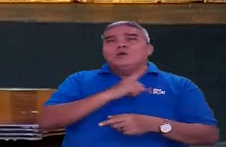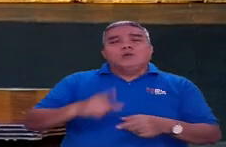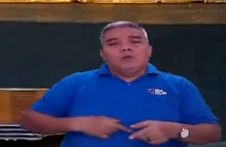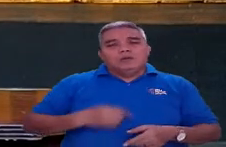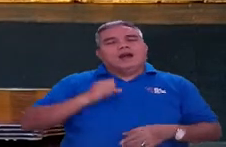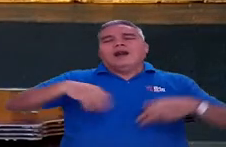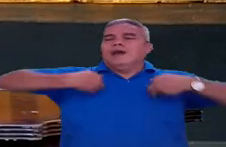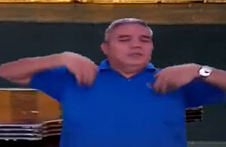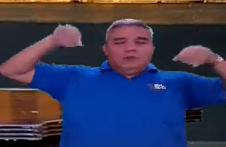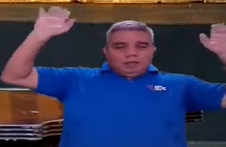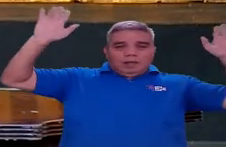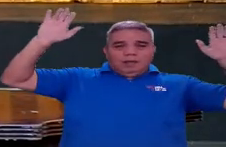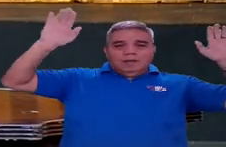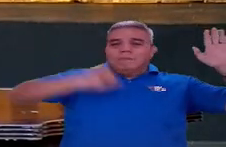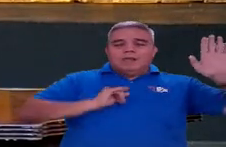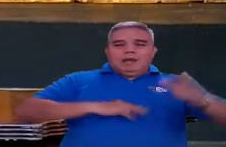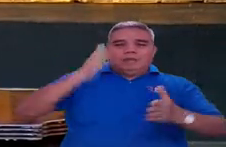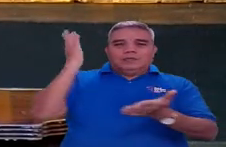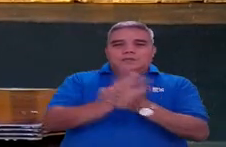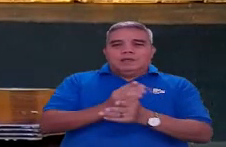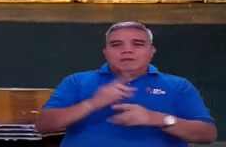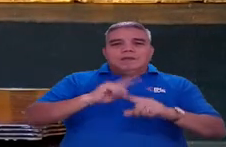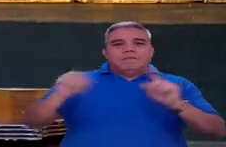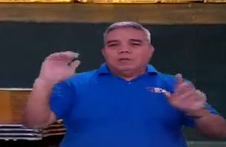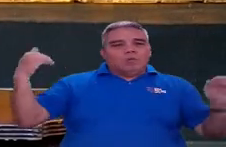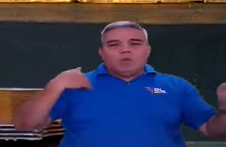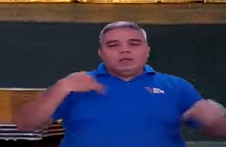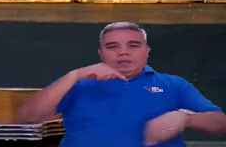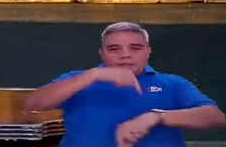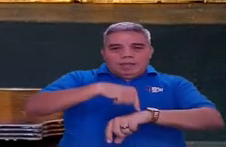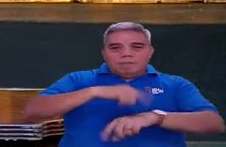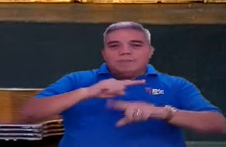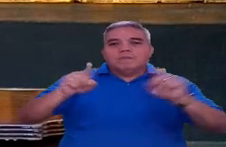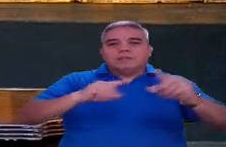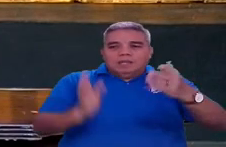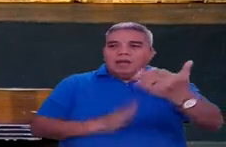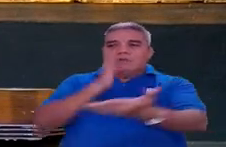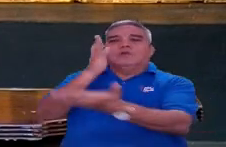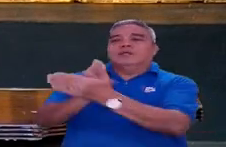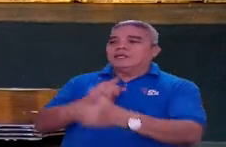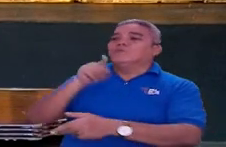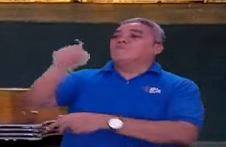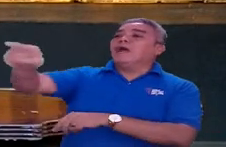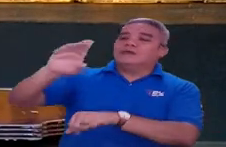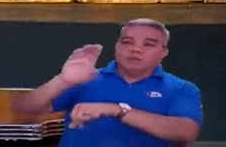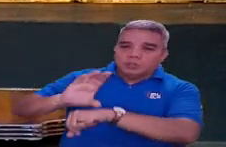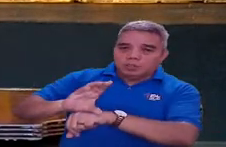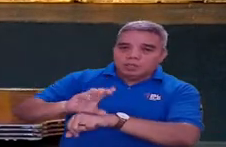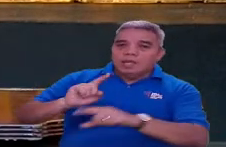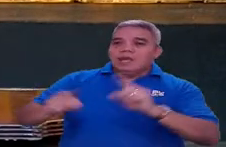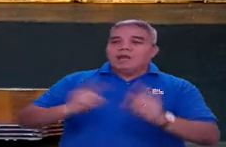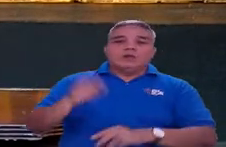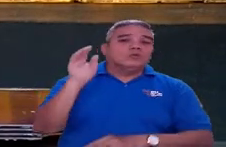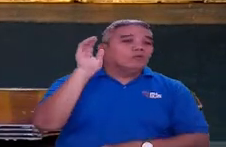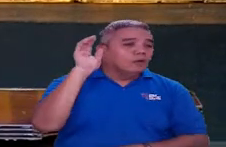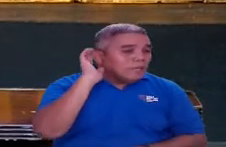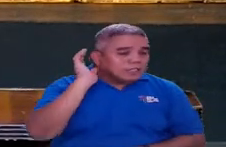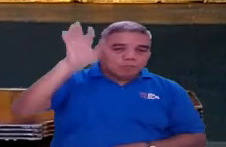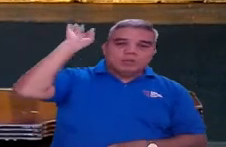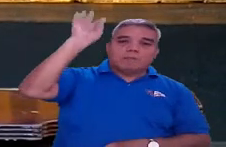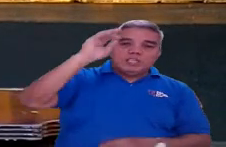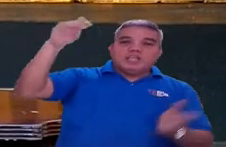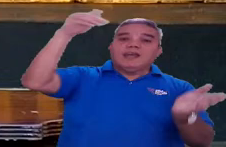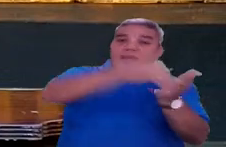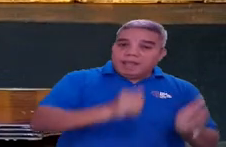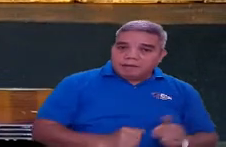I surrender. I surrender. Give me one more time. I'm going to go back to the church. I'm going to listen to that